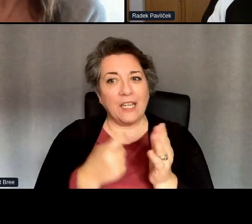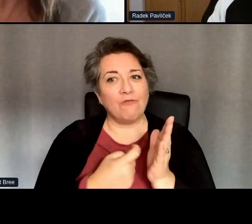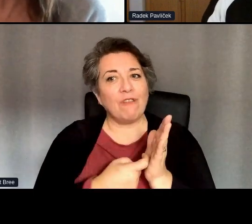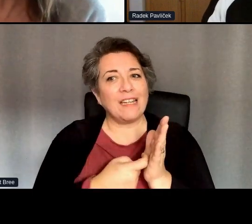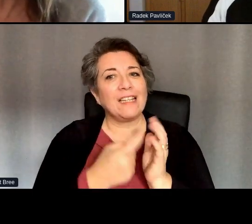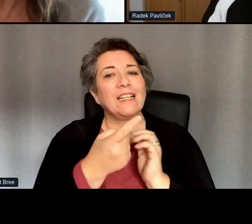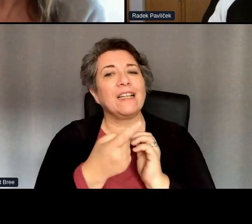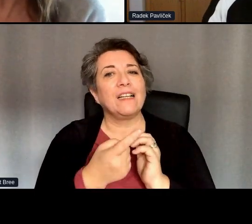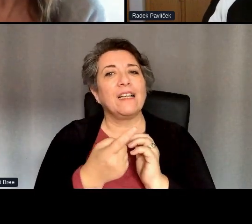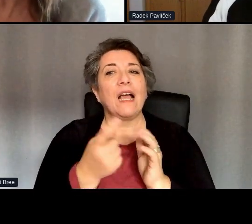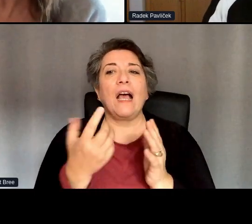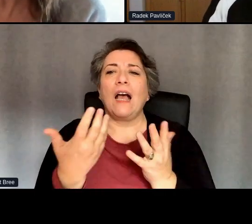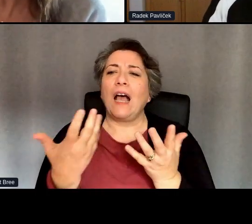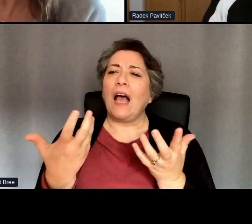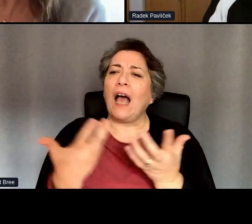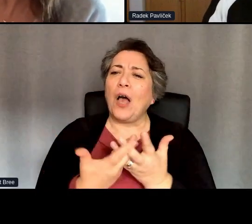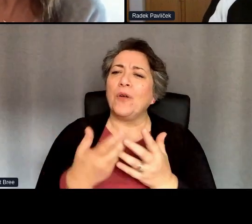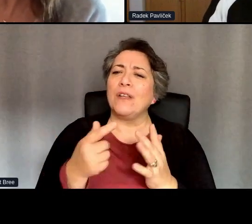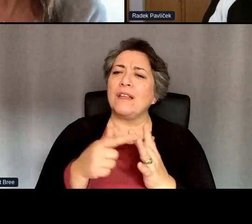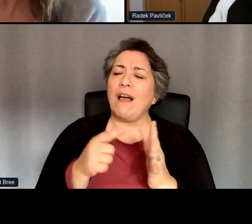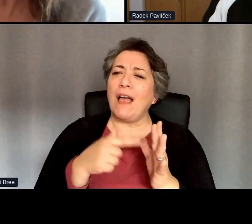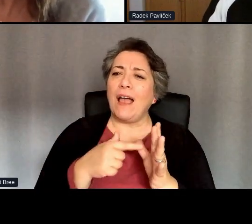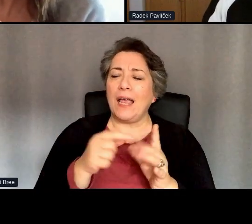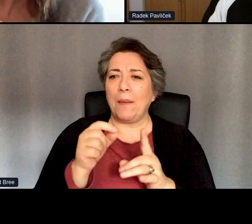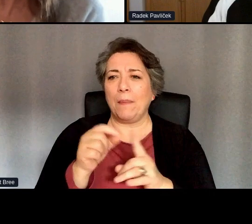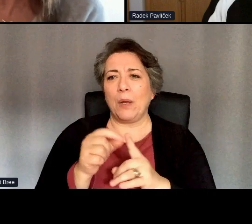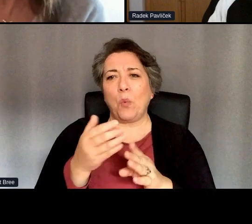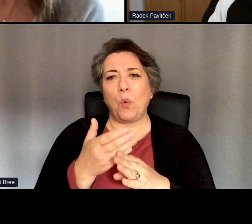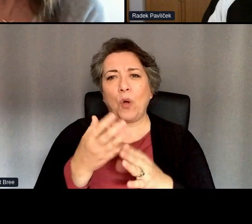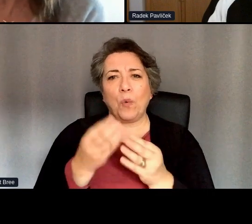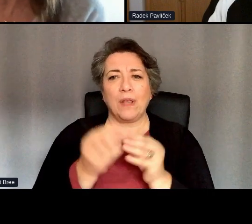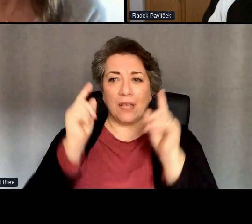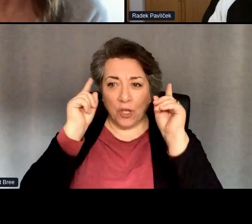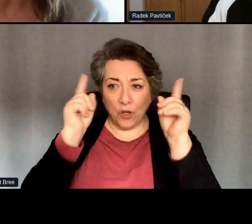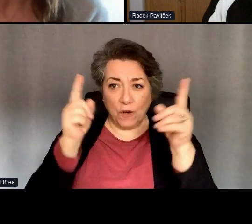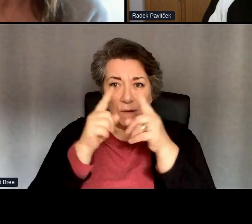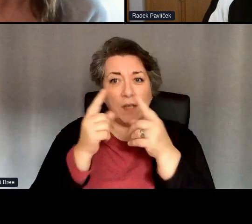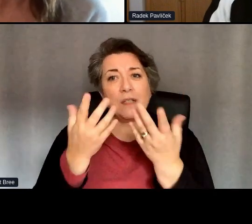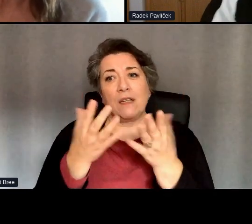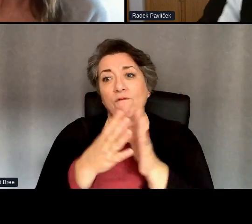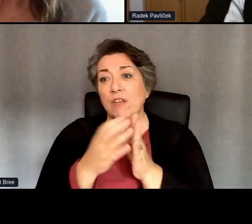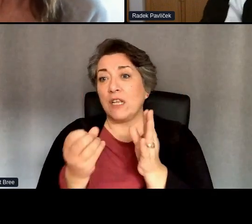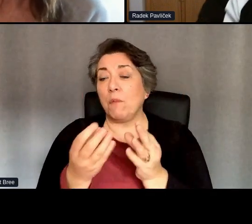with universities in the context of digital media design programs, for example?